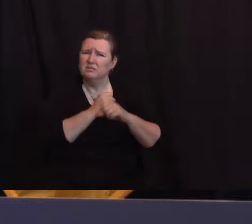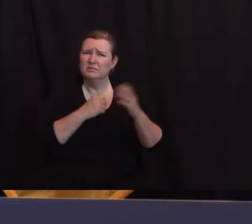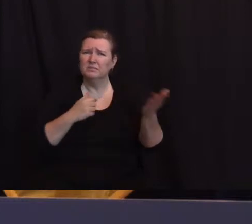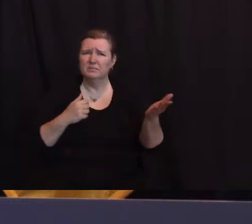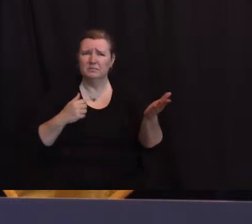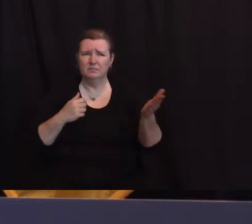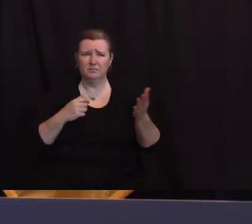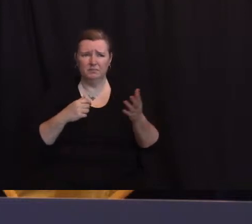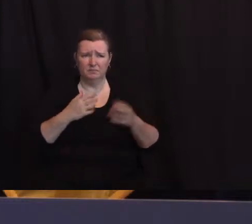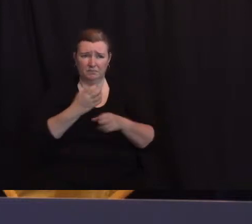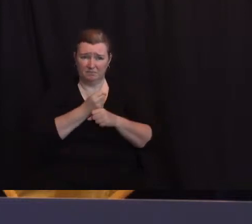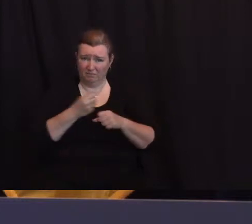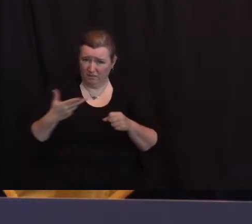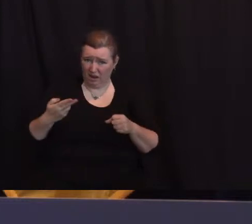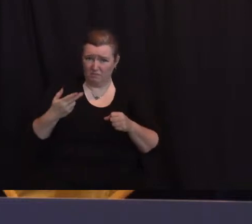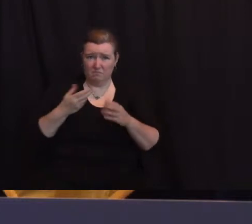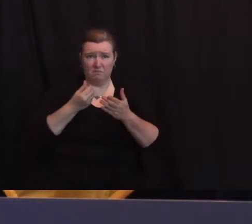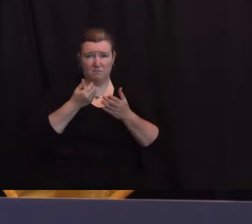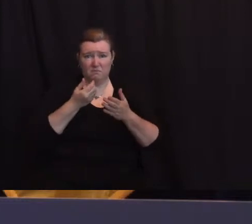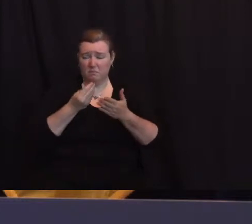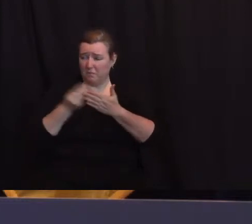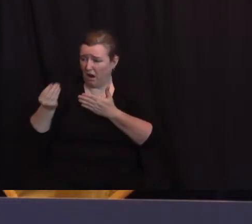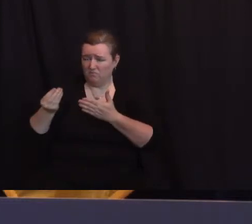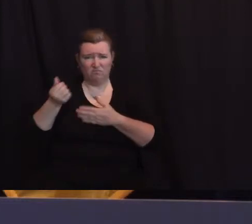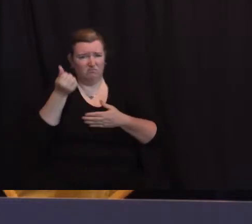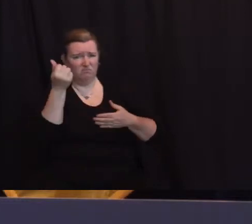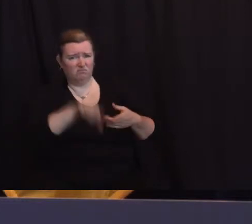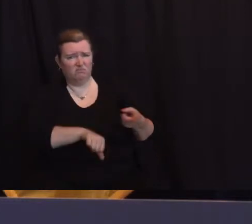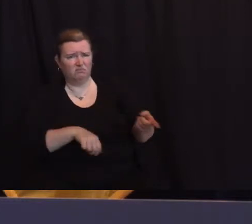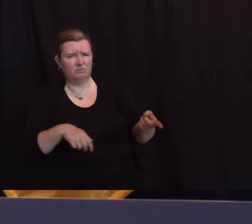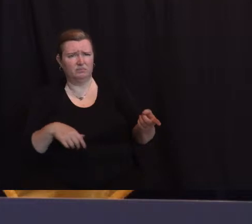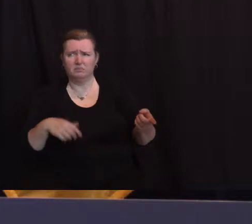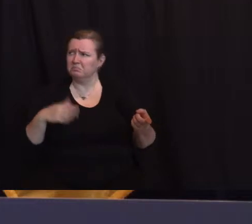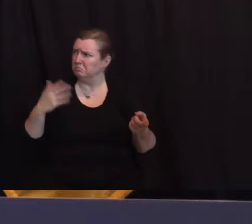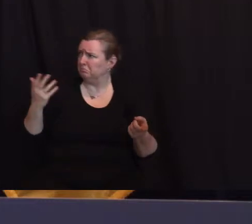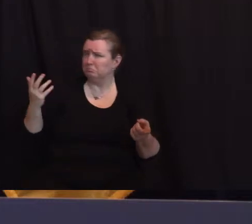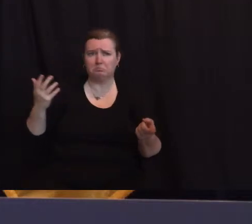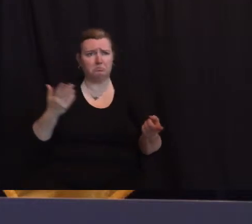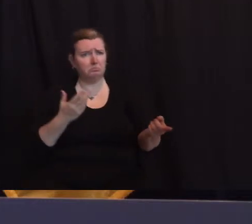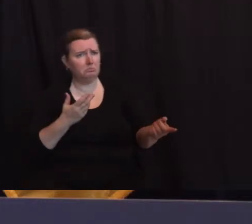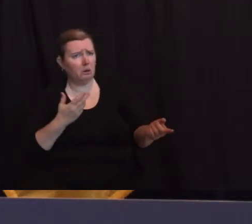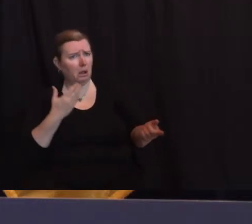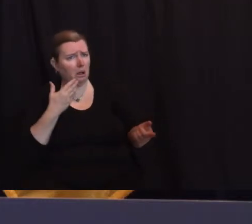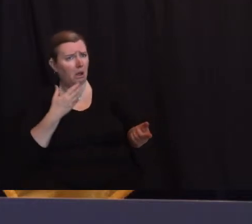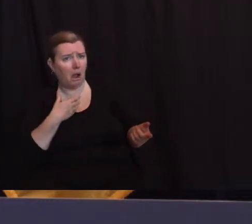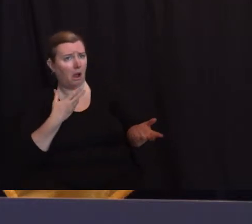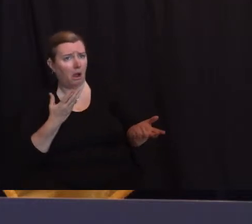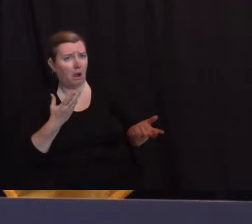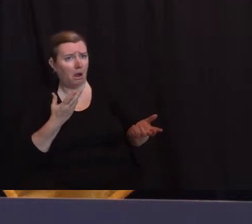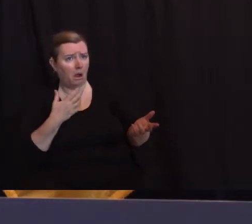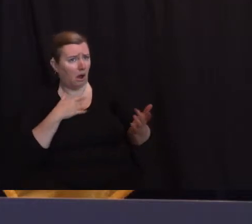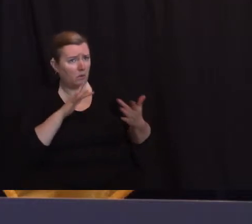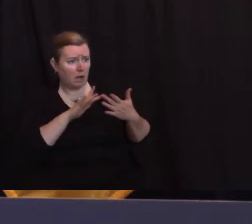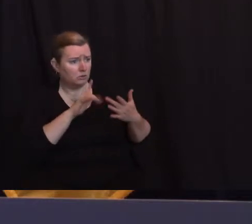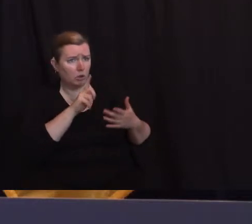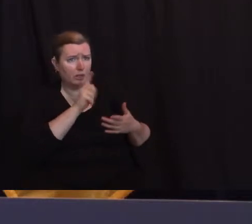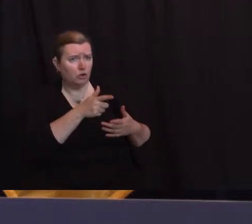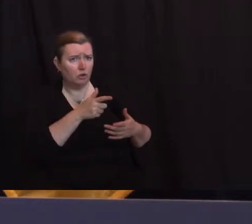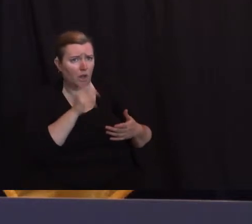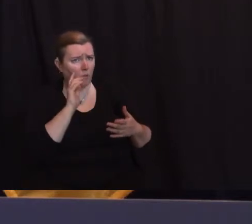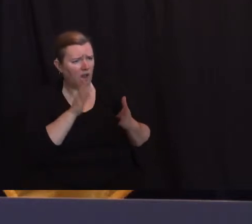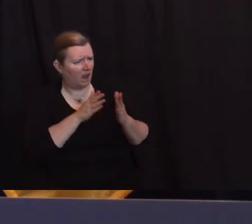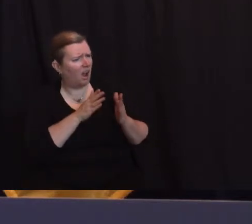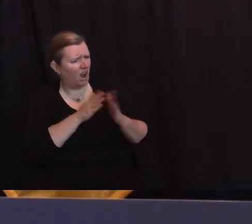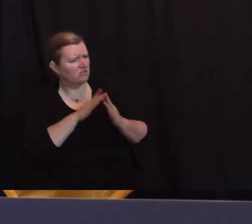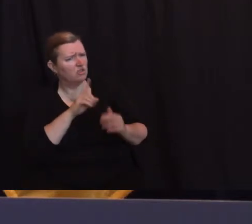right to protect themselves? That concludes my question. Thank you. I've got nothing to add on that. I'd love to get back to you. I've never been asked the question